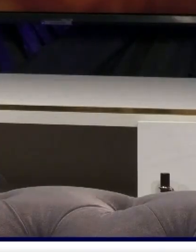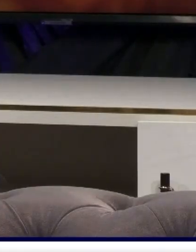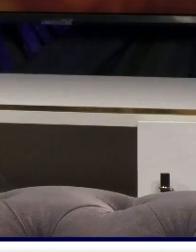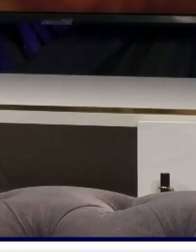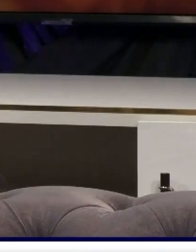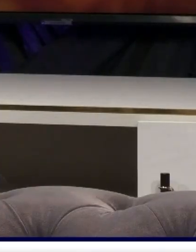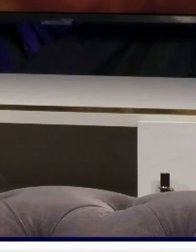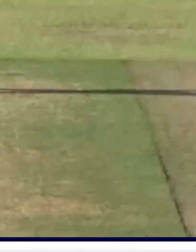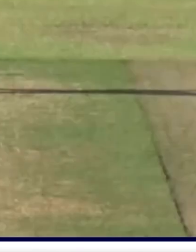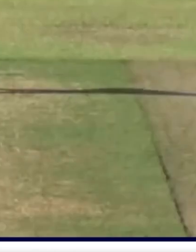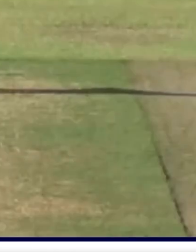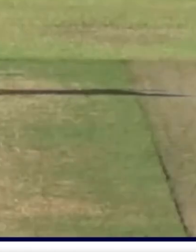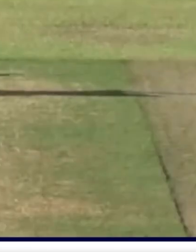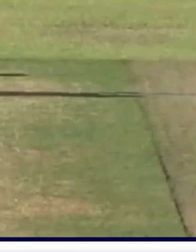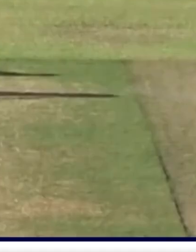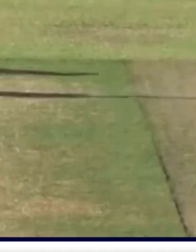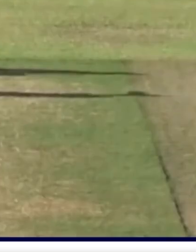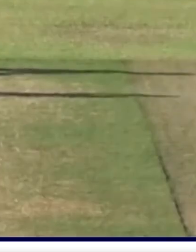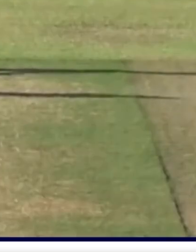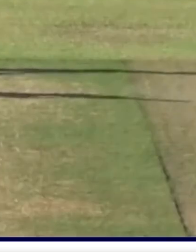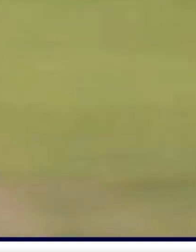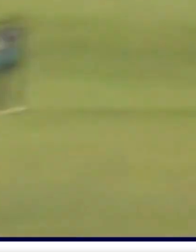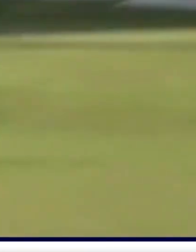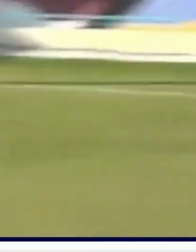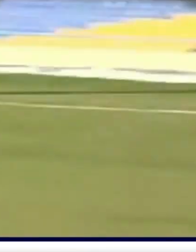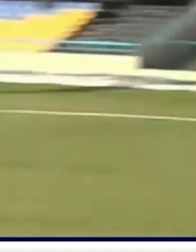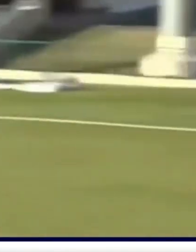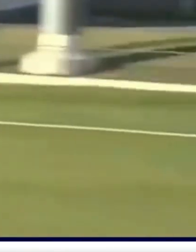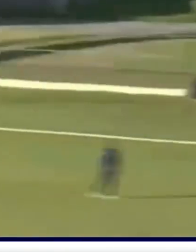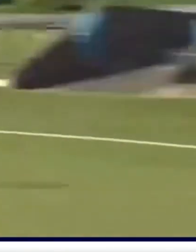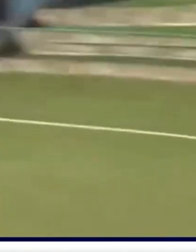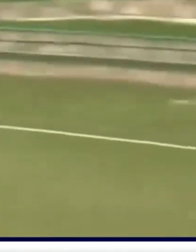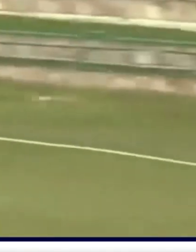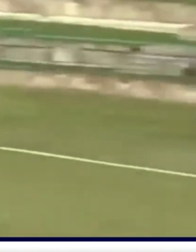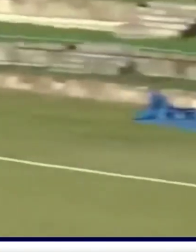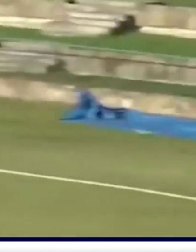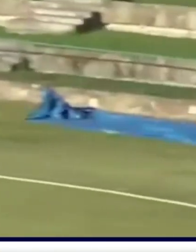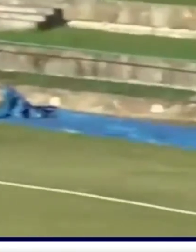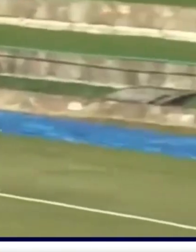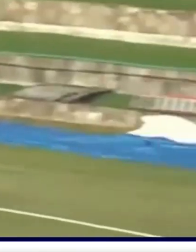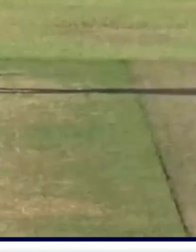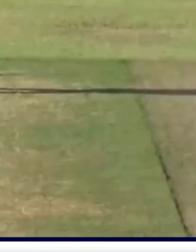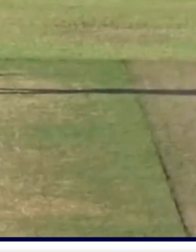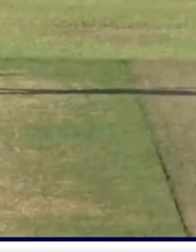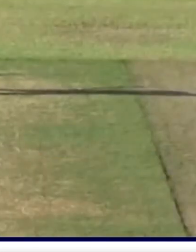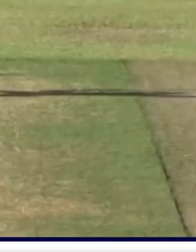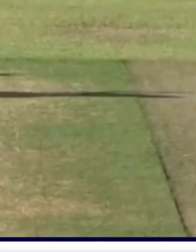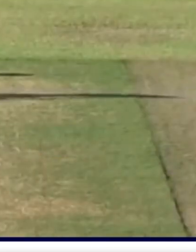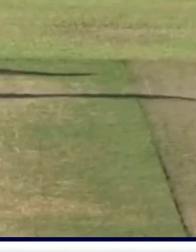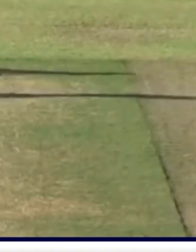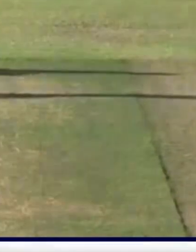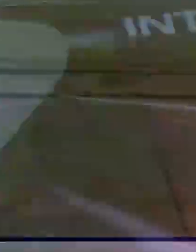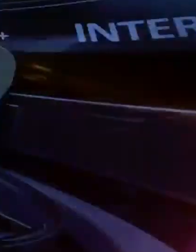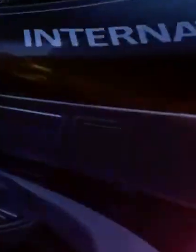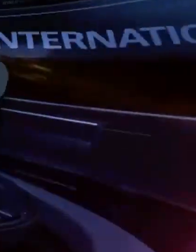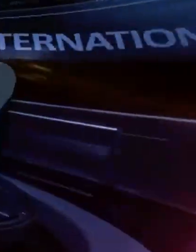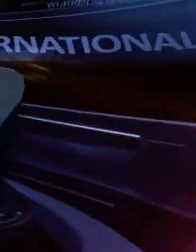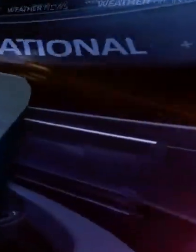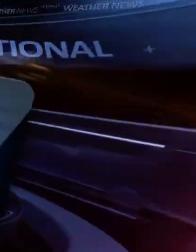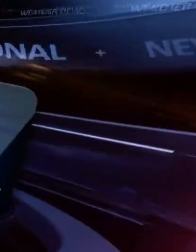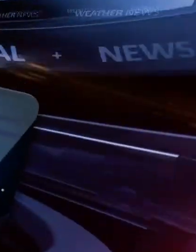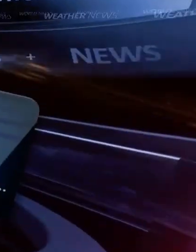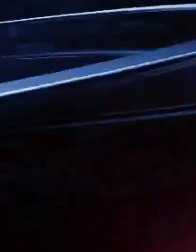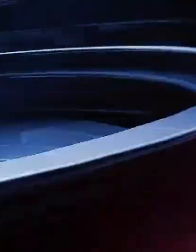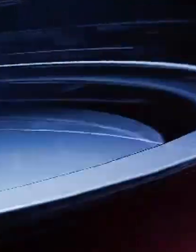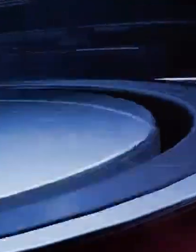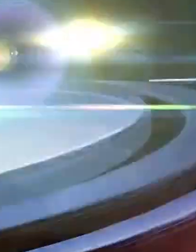Alzheimer's. And in sports, West Indies win the Youth ODI Series with Sri Lanka. The headline news is